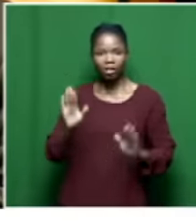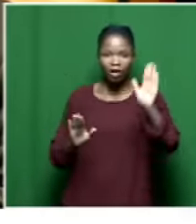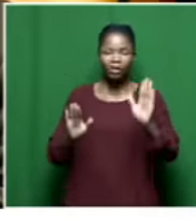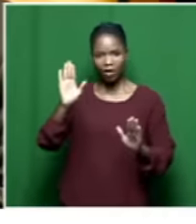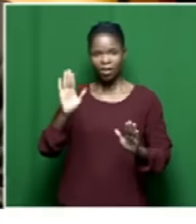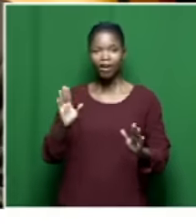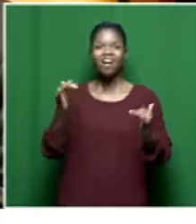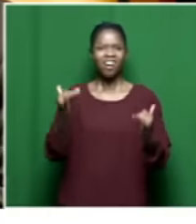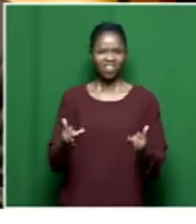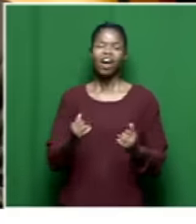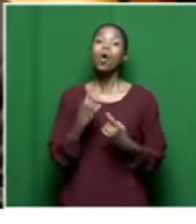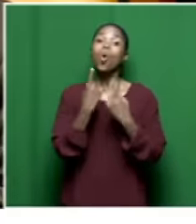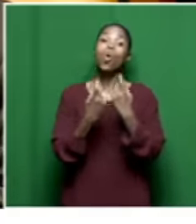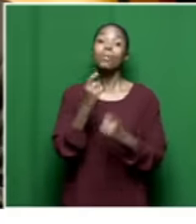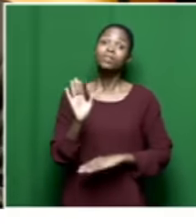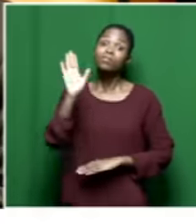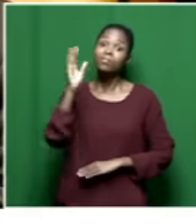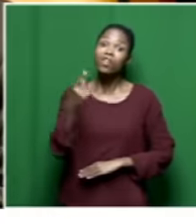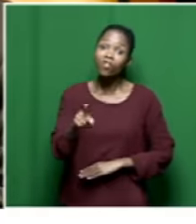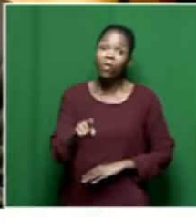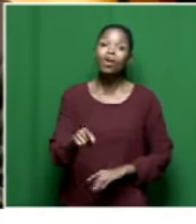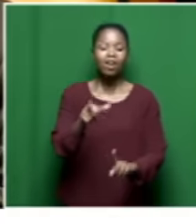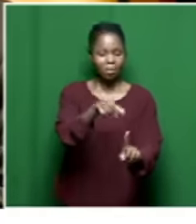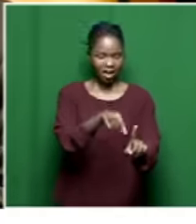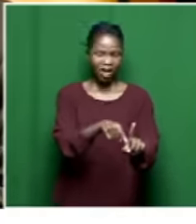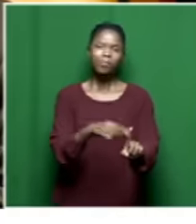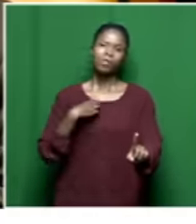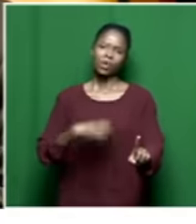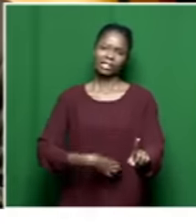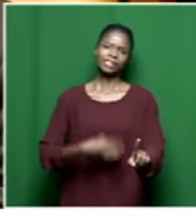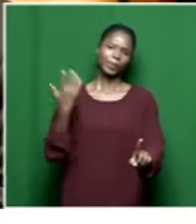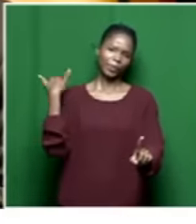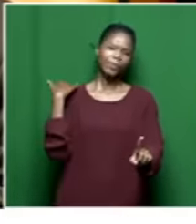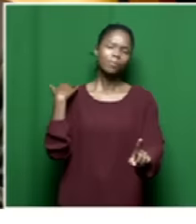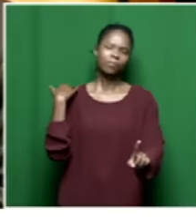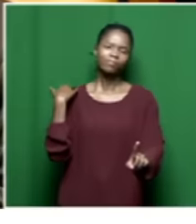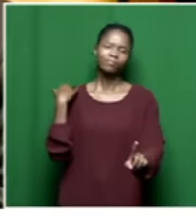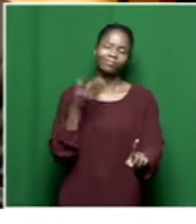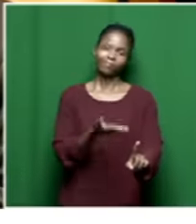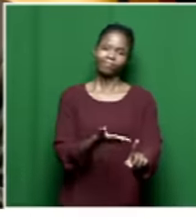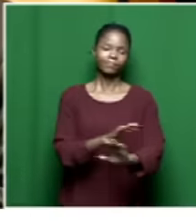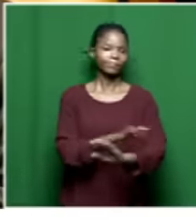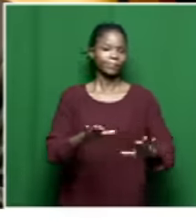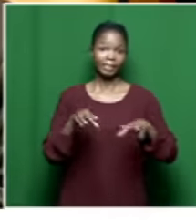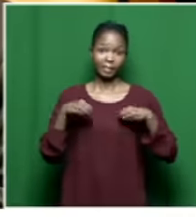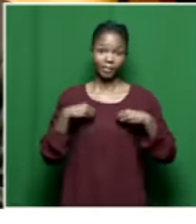is not on the point of the Honorable, the former president of this country.